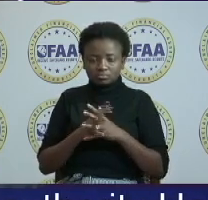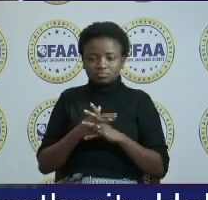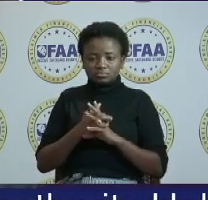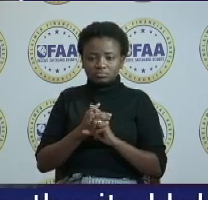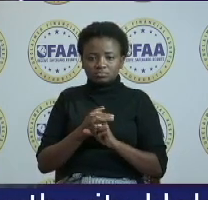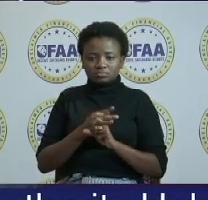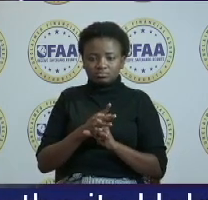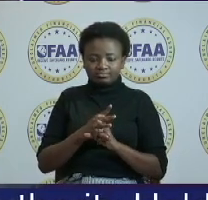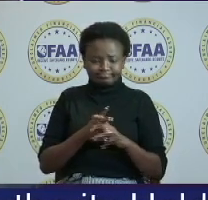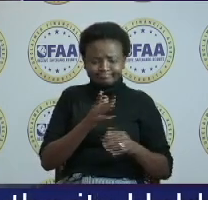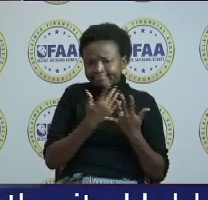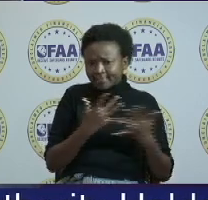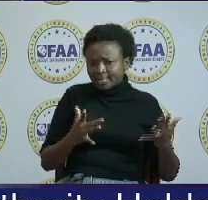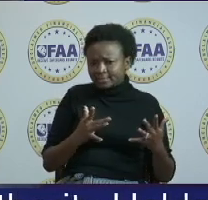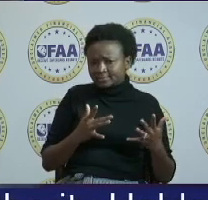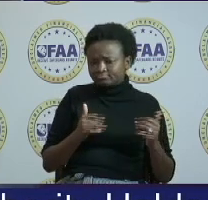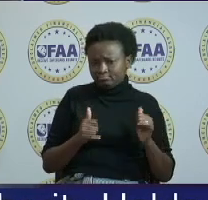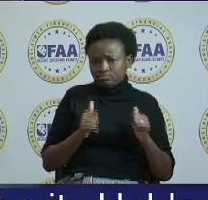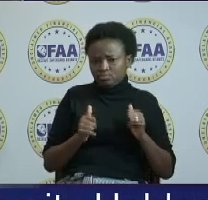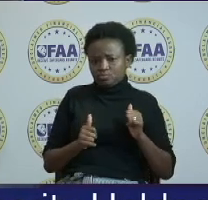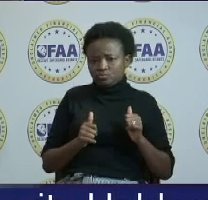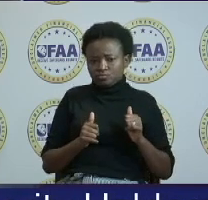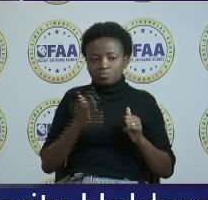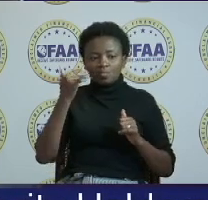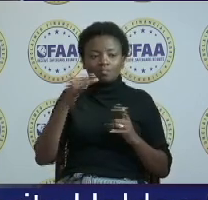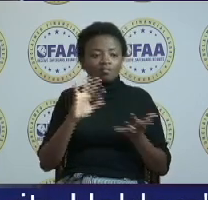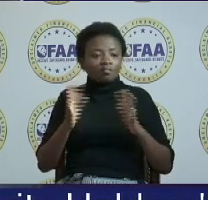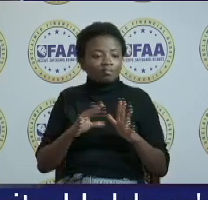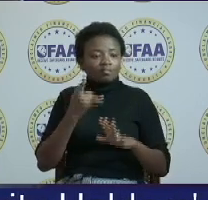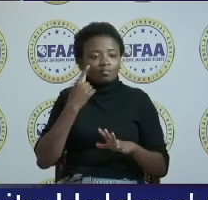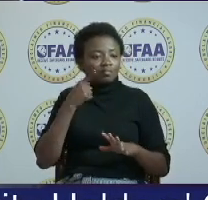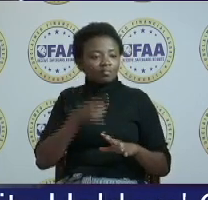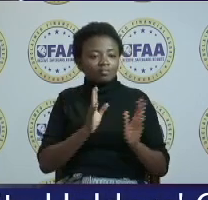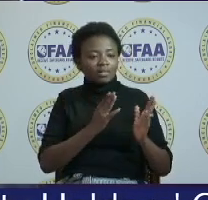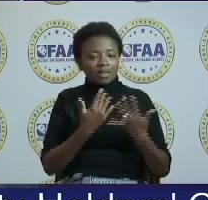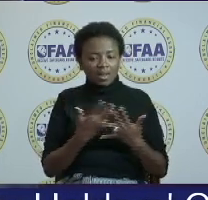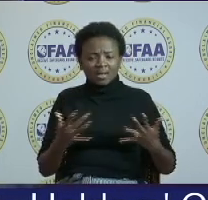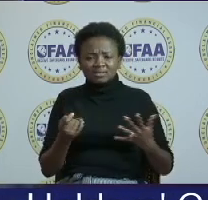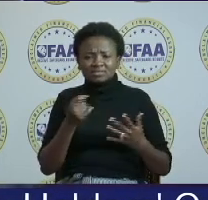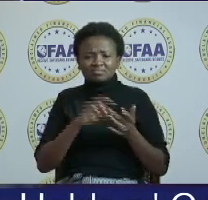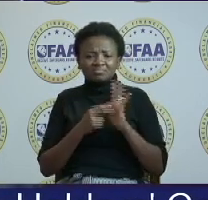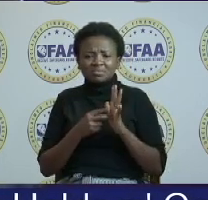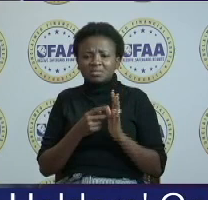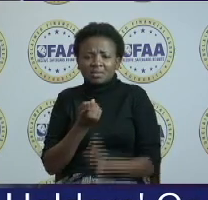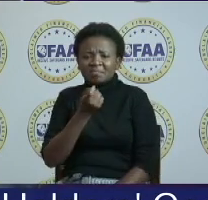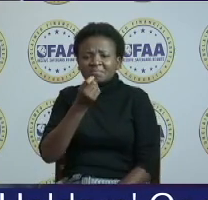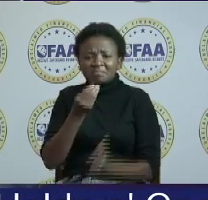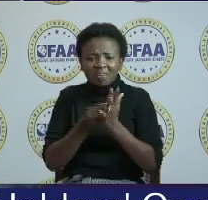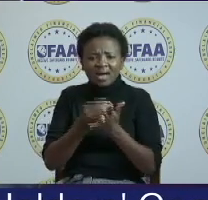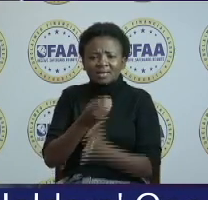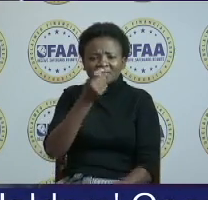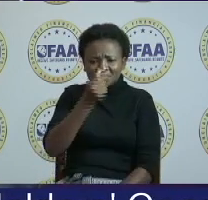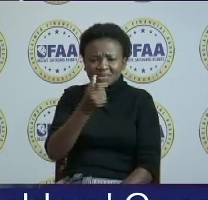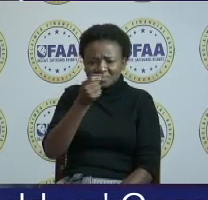assets. You find that the nature of these unclaimed assets is small and small bits of monies, but